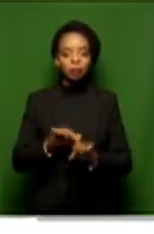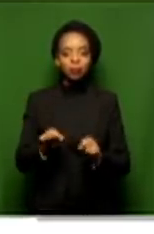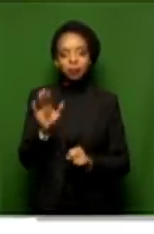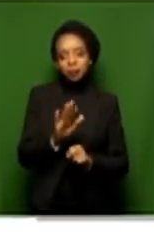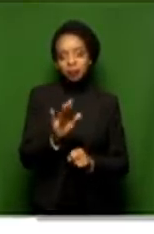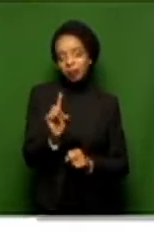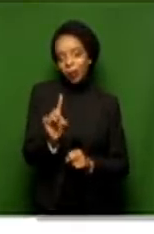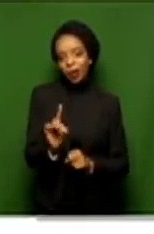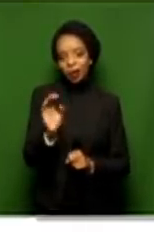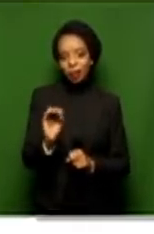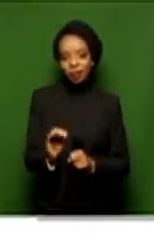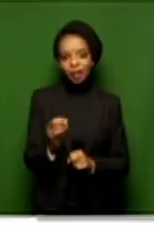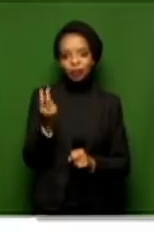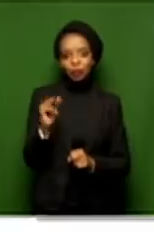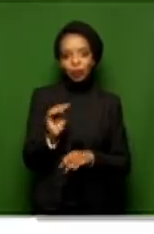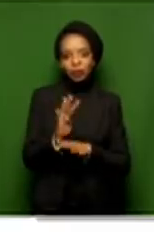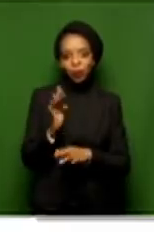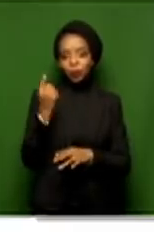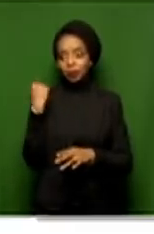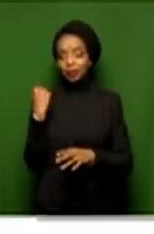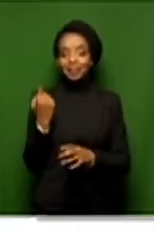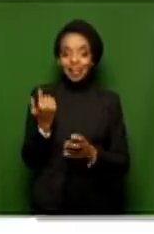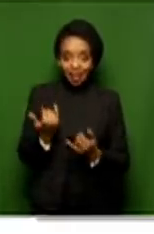1%. So we're waiting to see